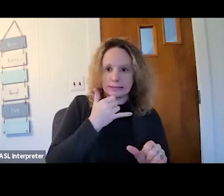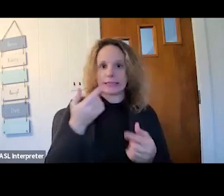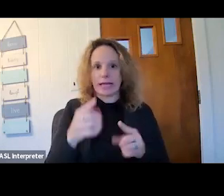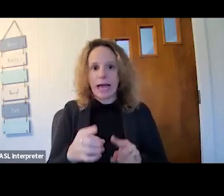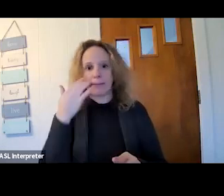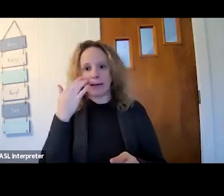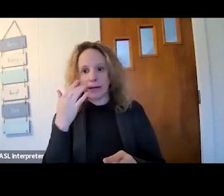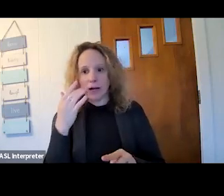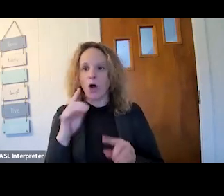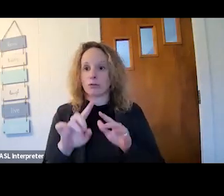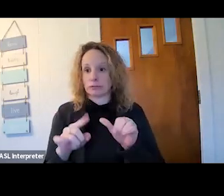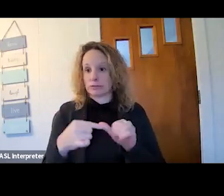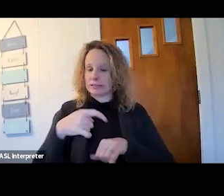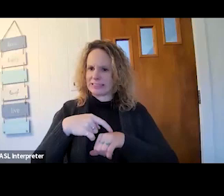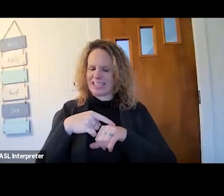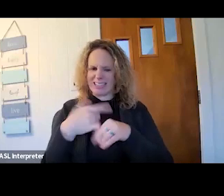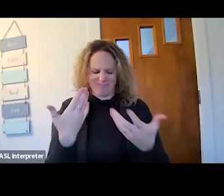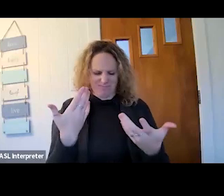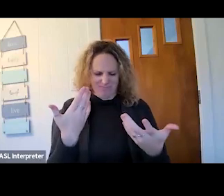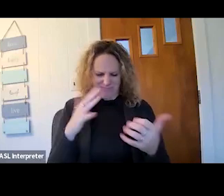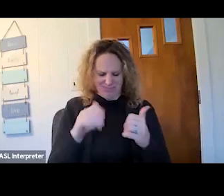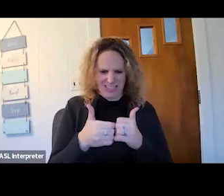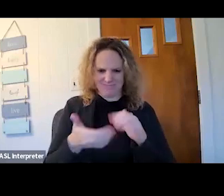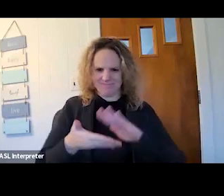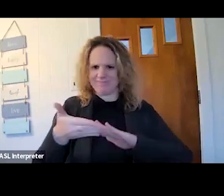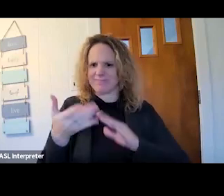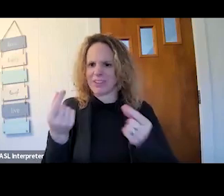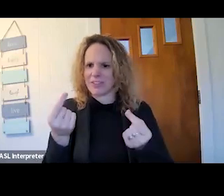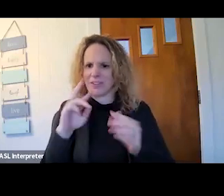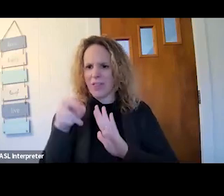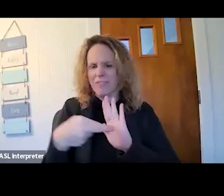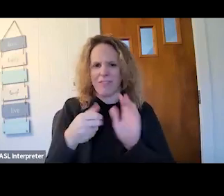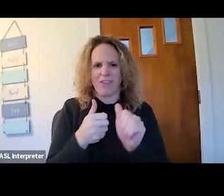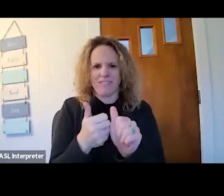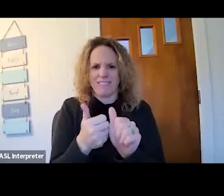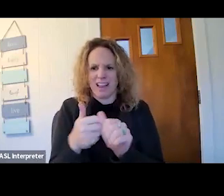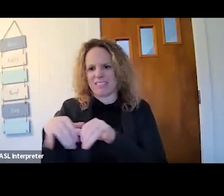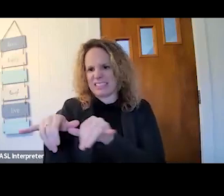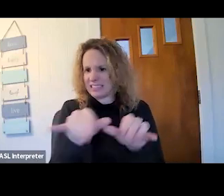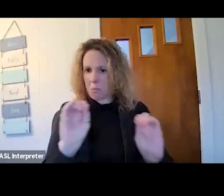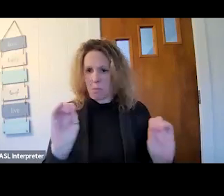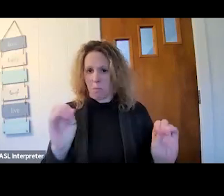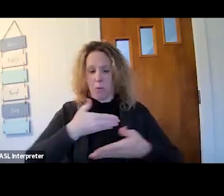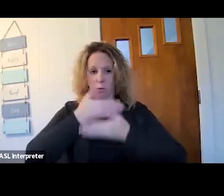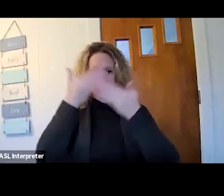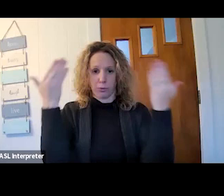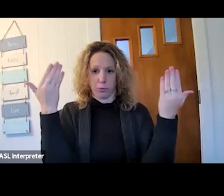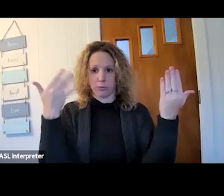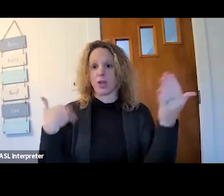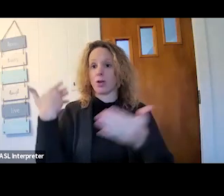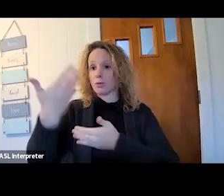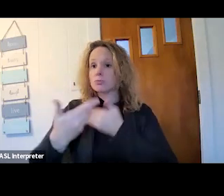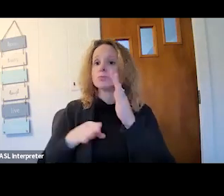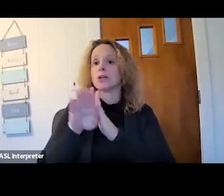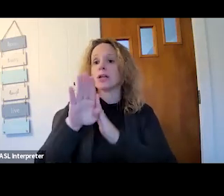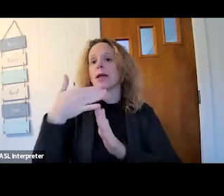court program, no one really knew or had a role to follow or standards to follow. But over the years, we've developed